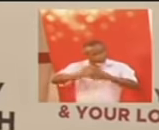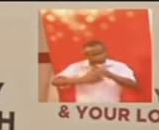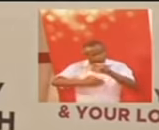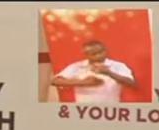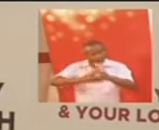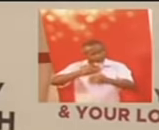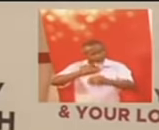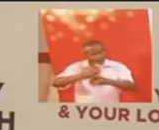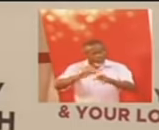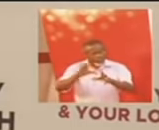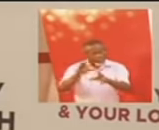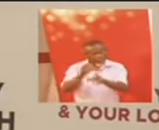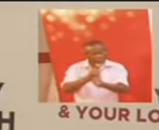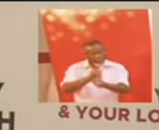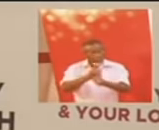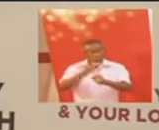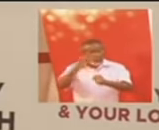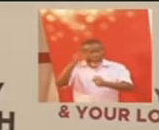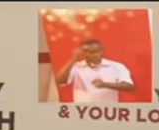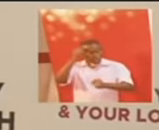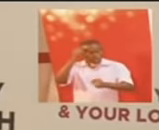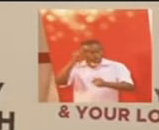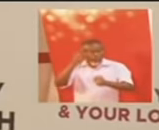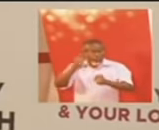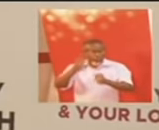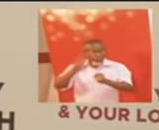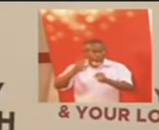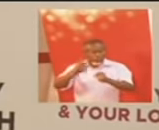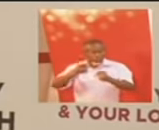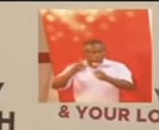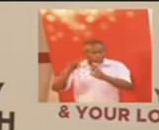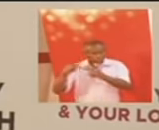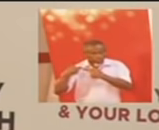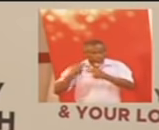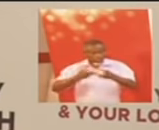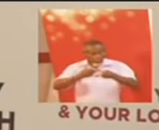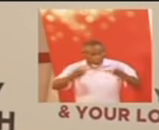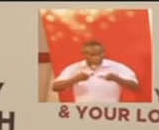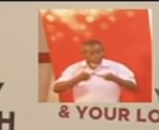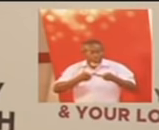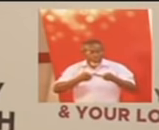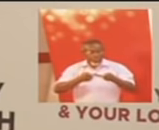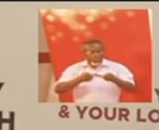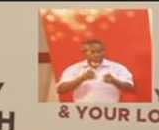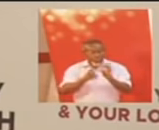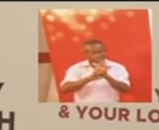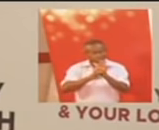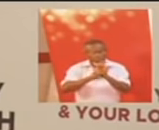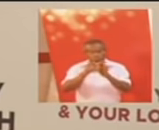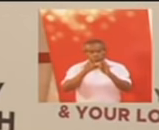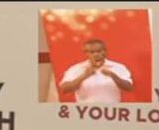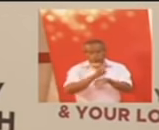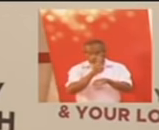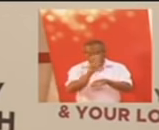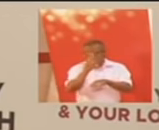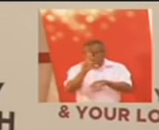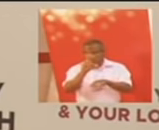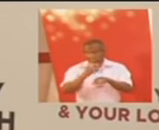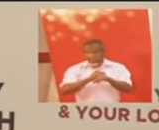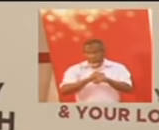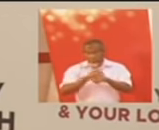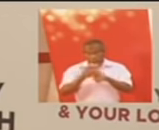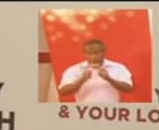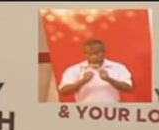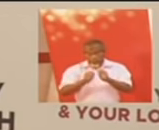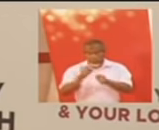facilities, for example, facilities that fall under government, such as the University of Trinidad and Tobago and the University of the West